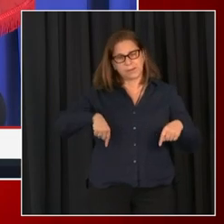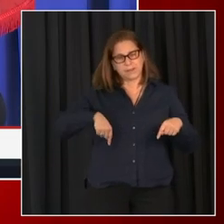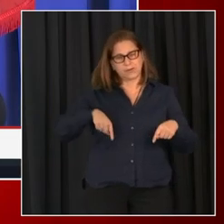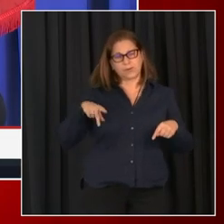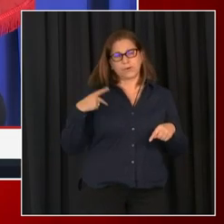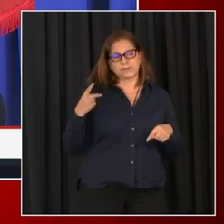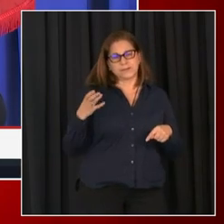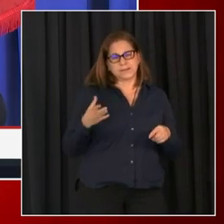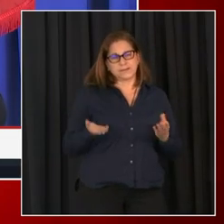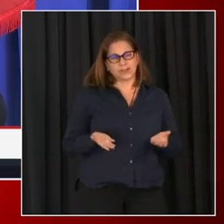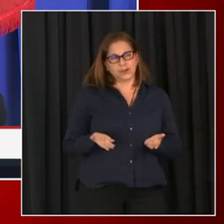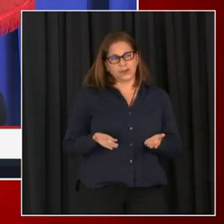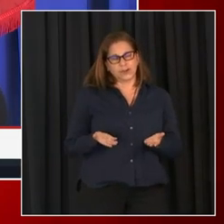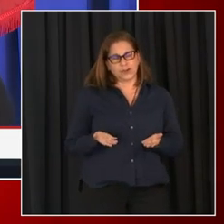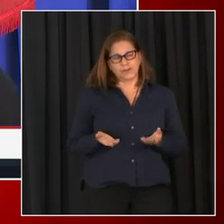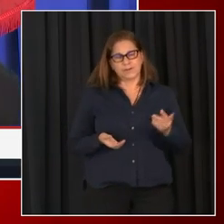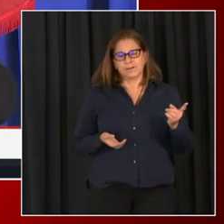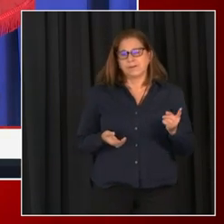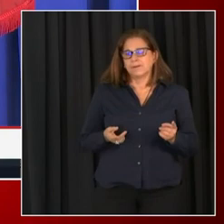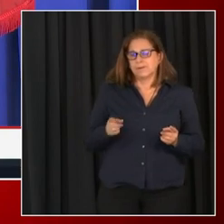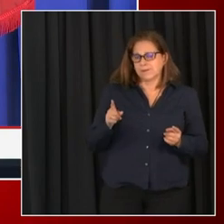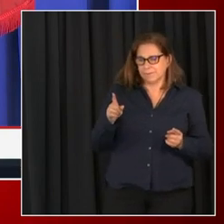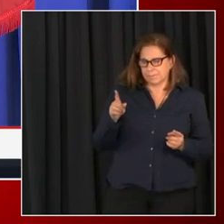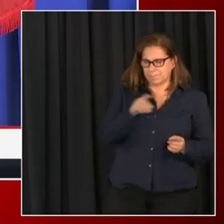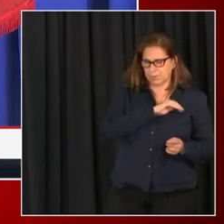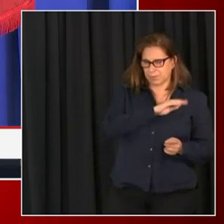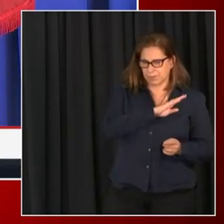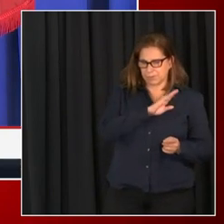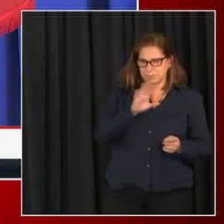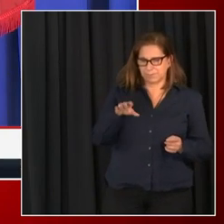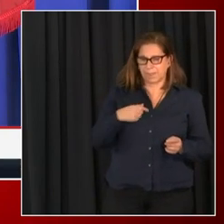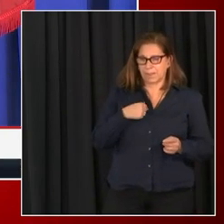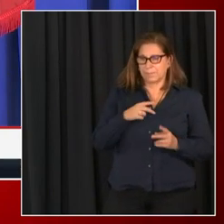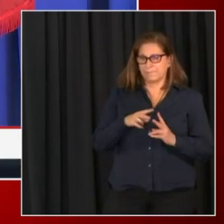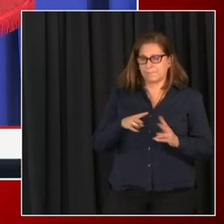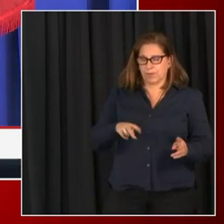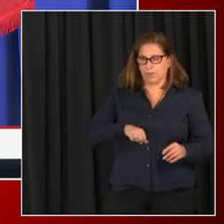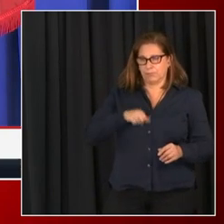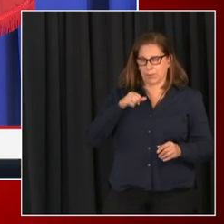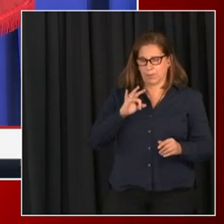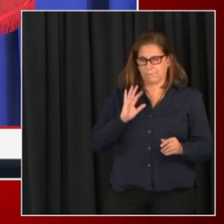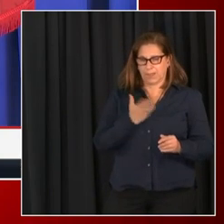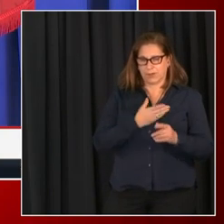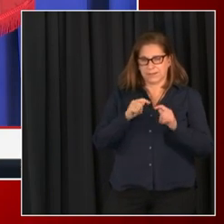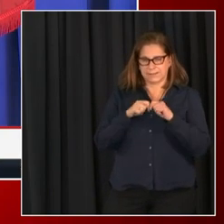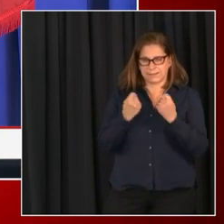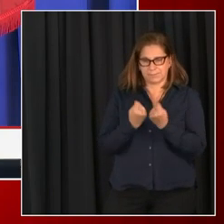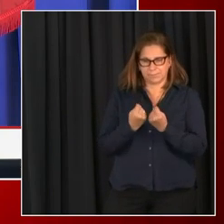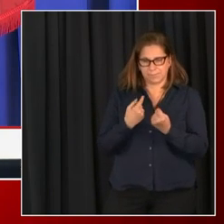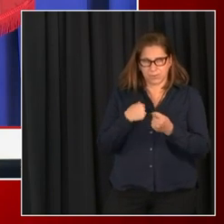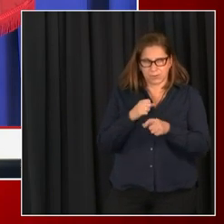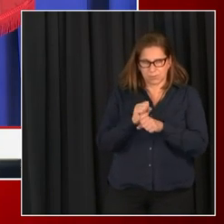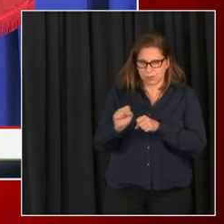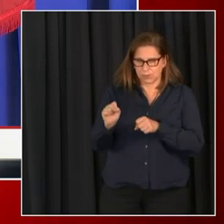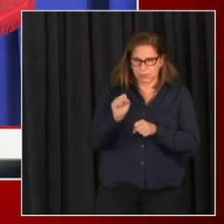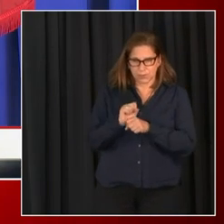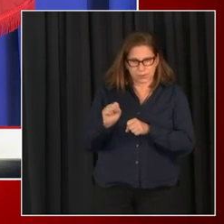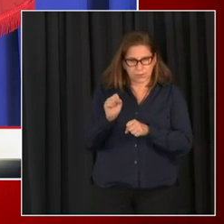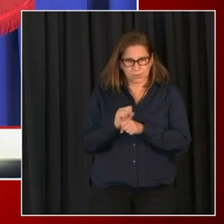worked diligently in every way we have planned to not only